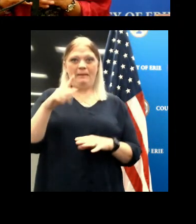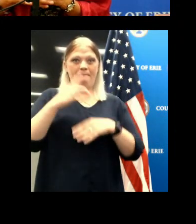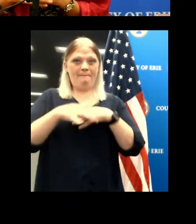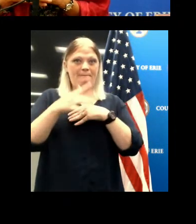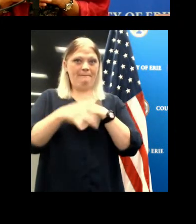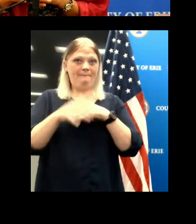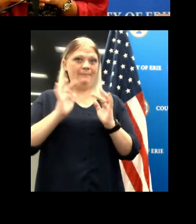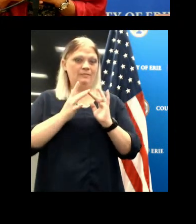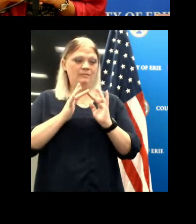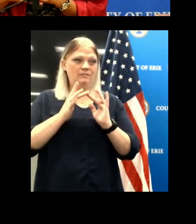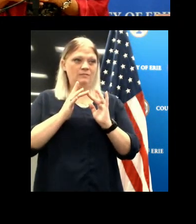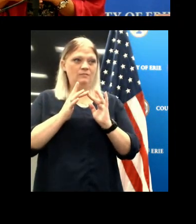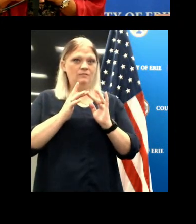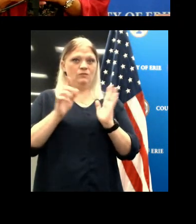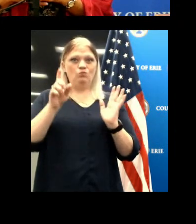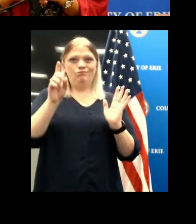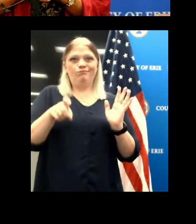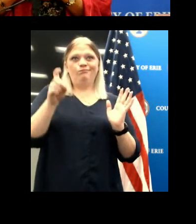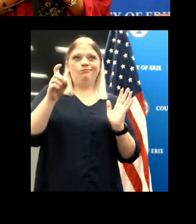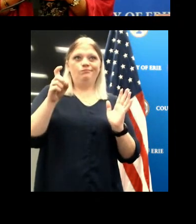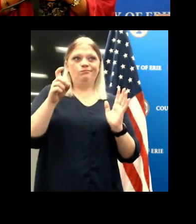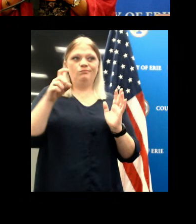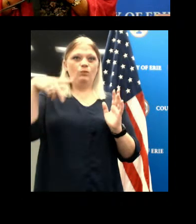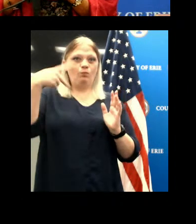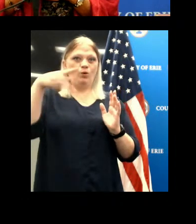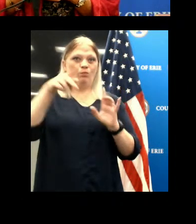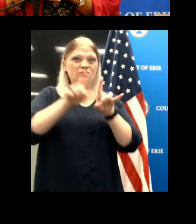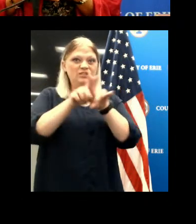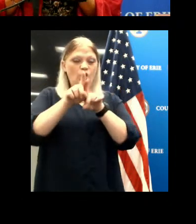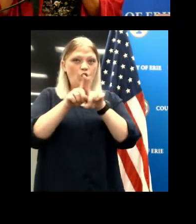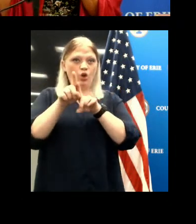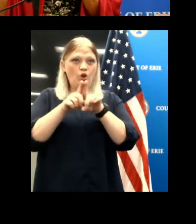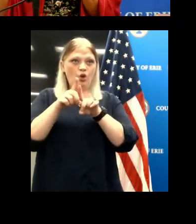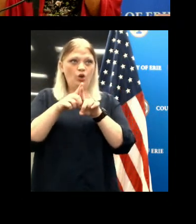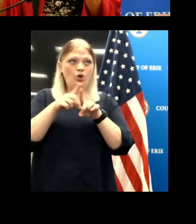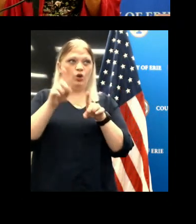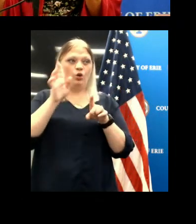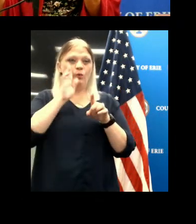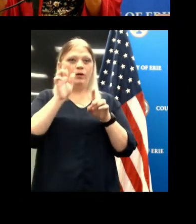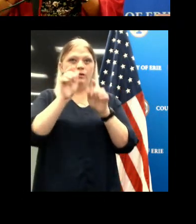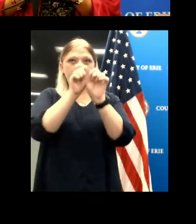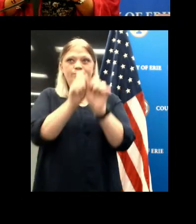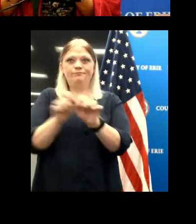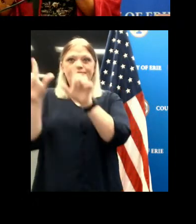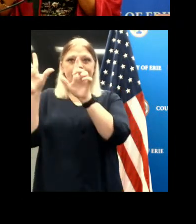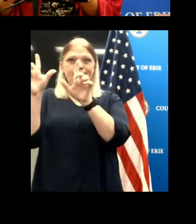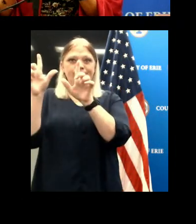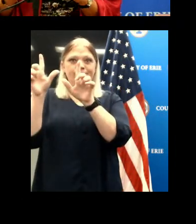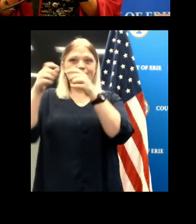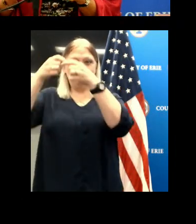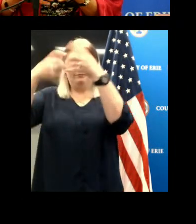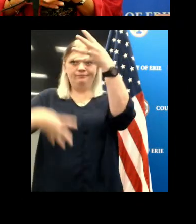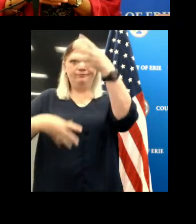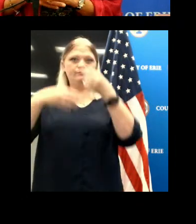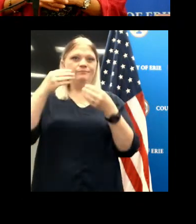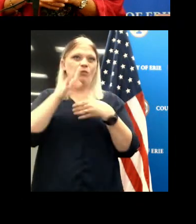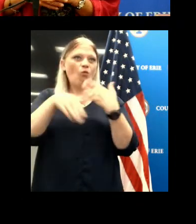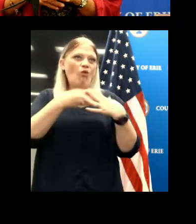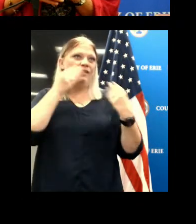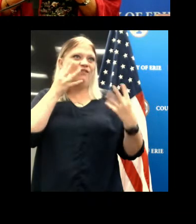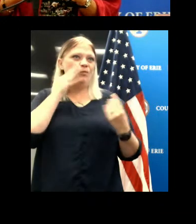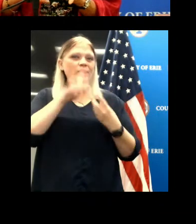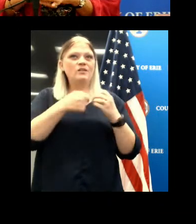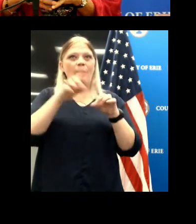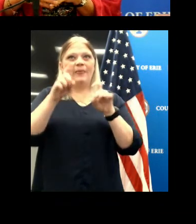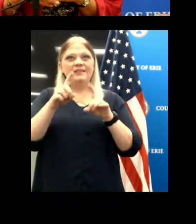available. So just click on one of the purple stars, and there'll be a little window box that'll pop up and give you information about